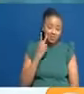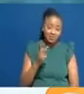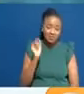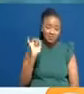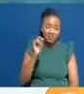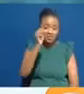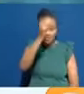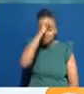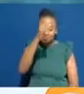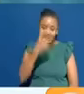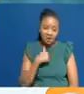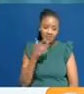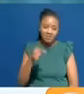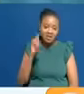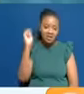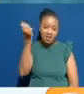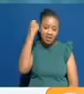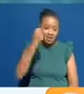hii Kenya?